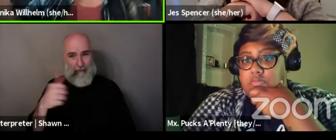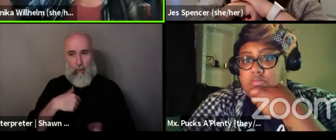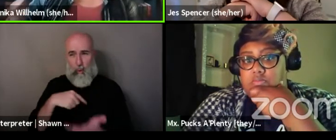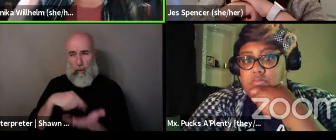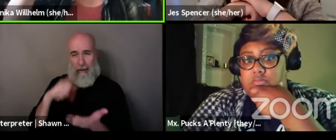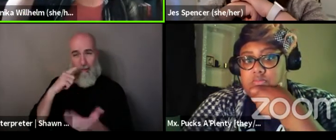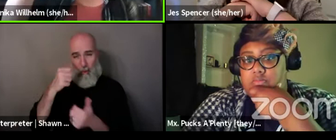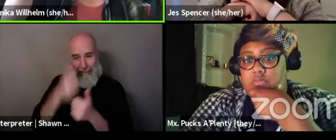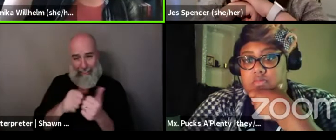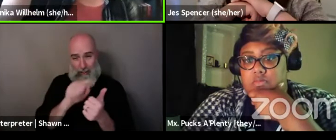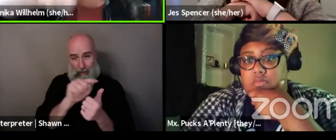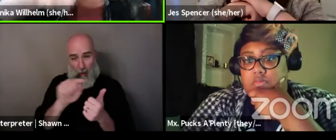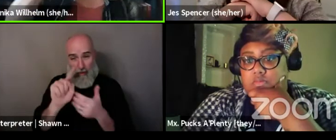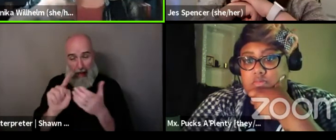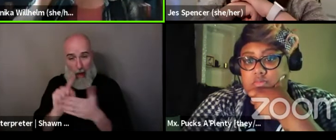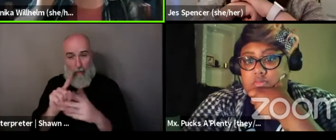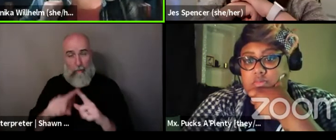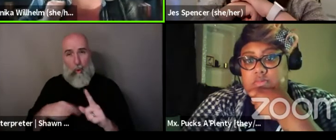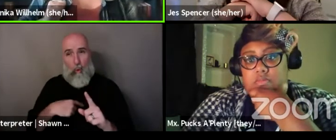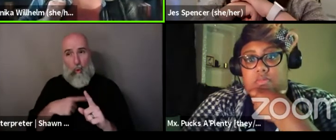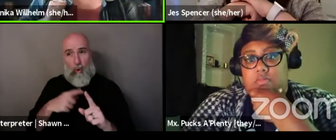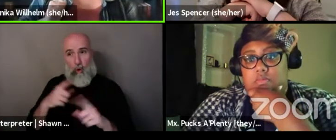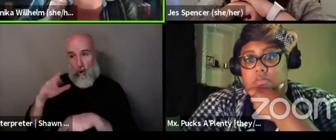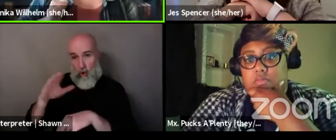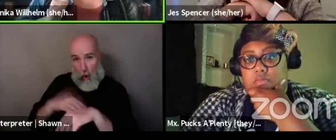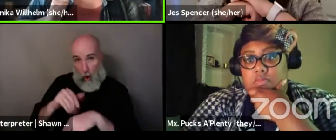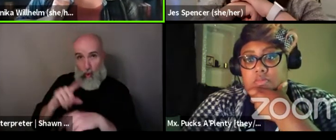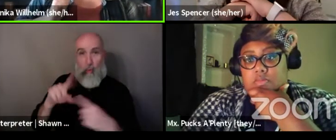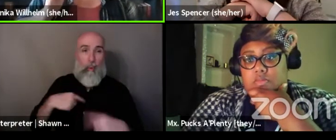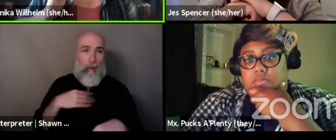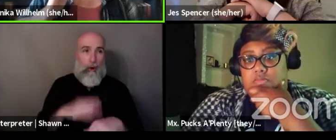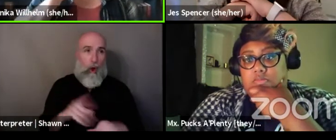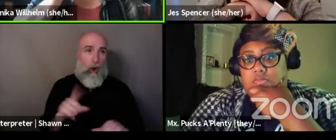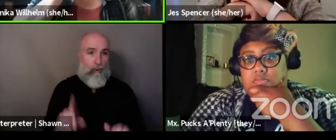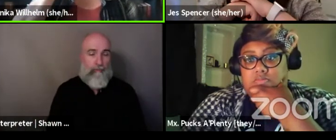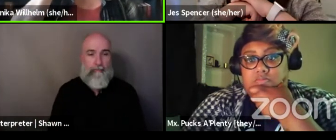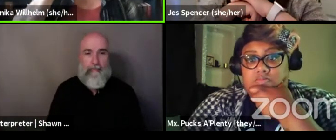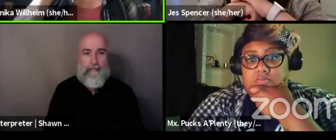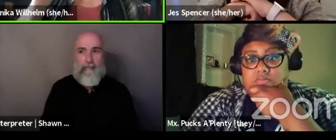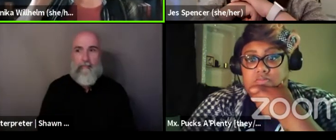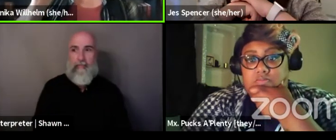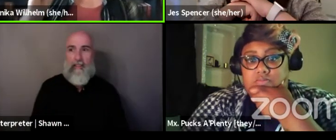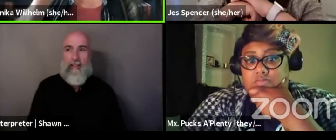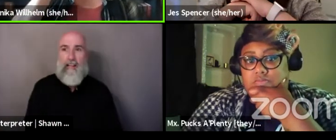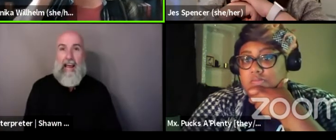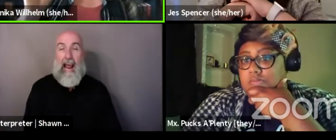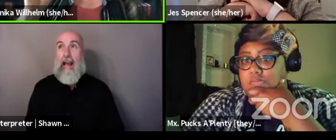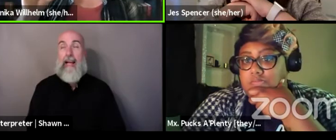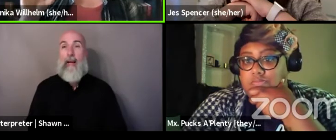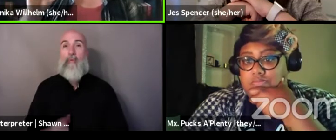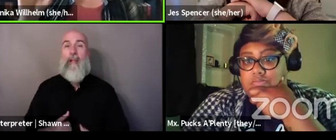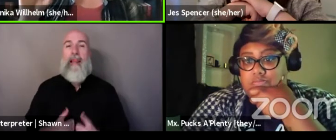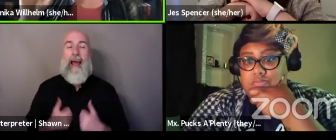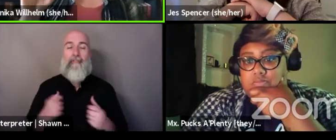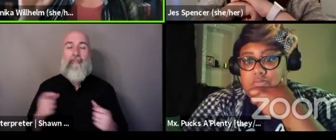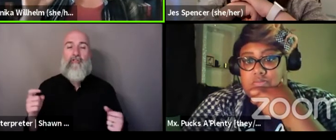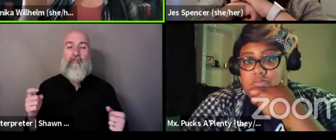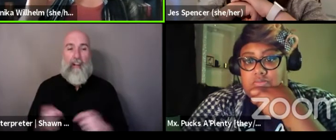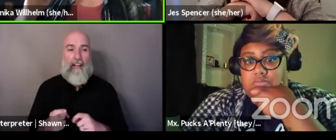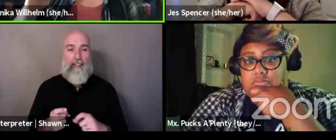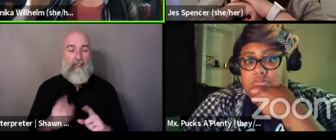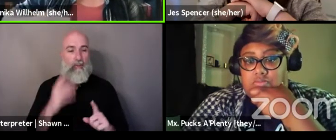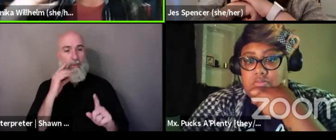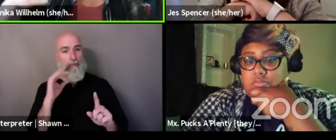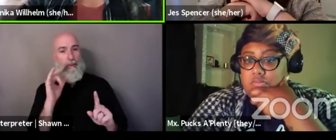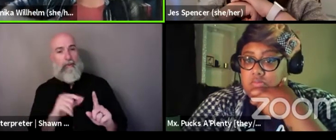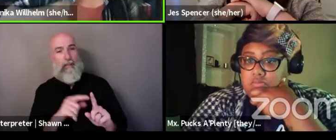one of those hours, but we're gonna call you in when we're gonna call you in. And it was life-changing. It was life-changing to have that, because then